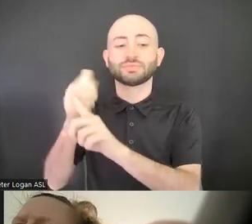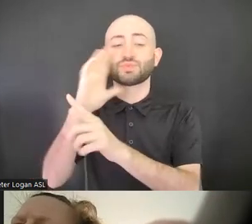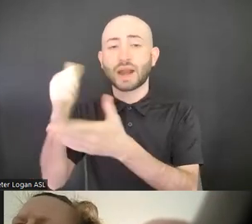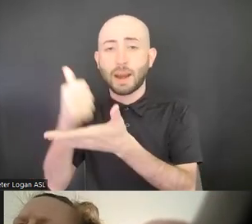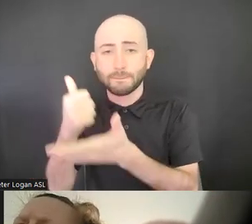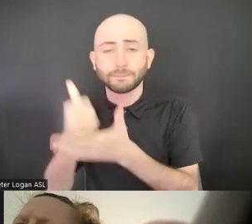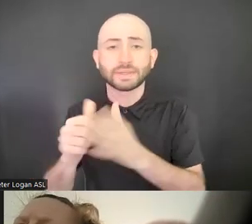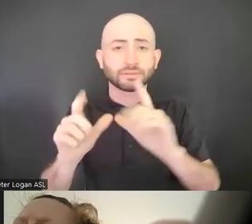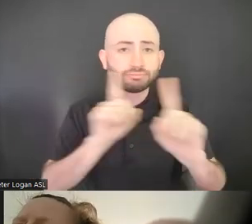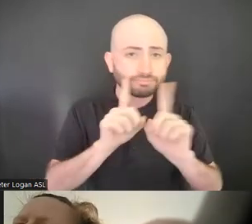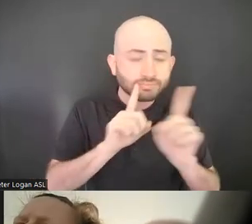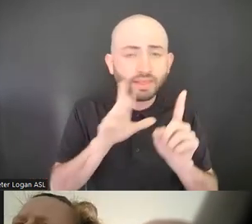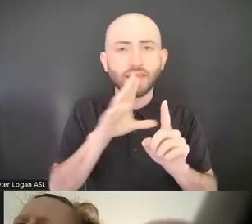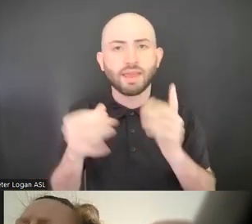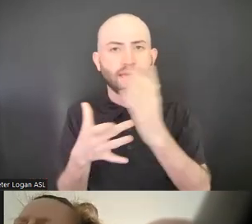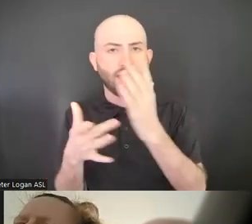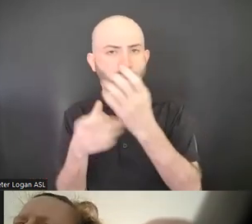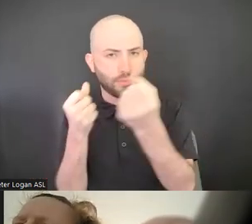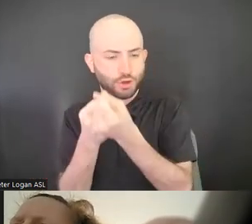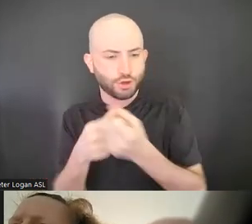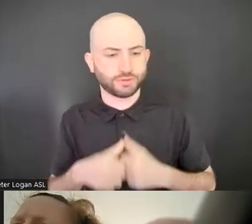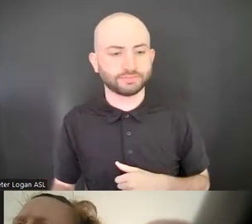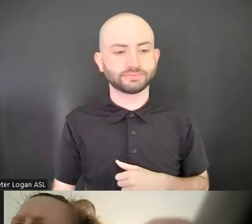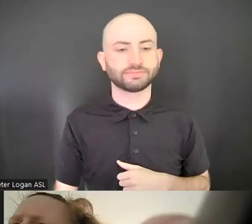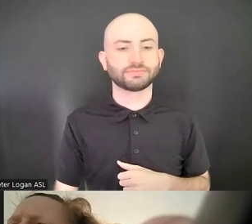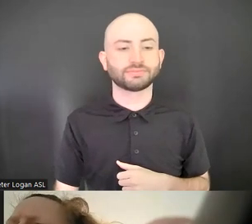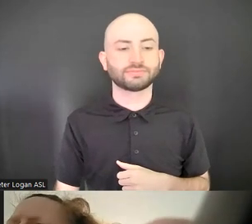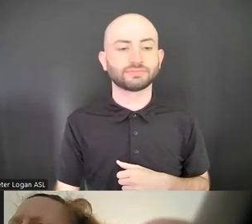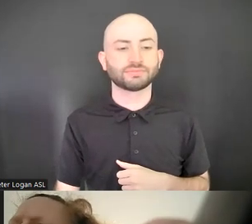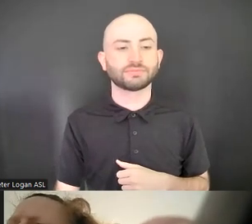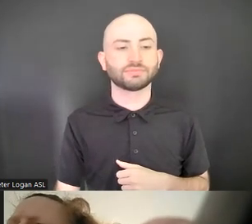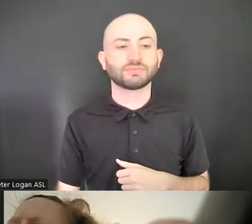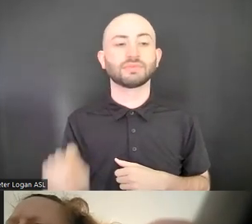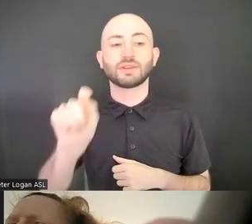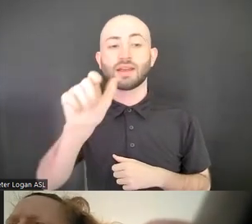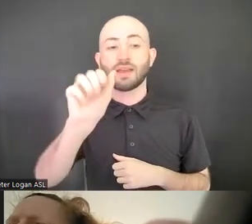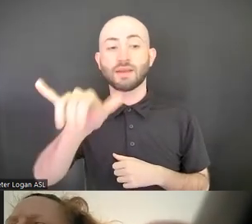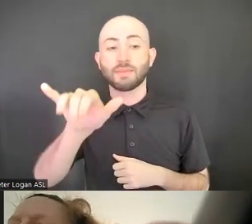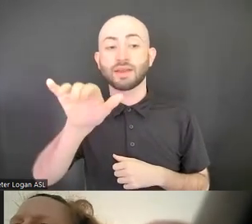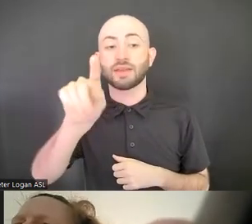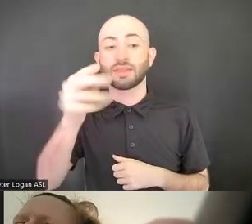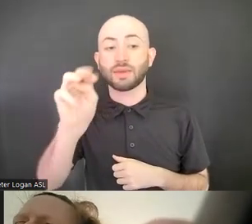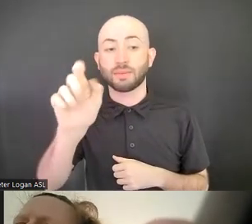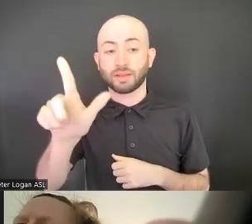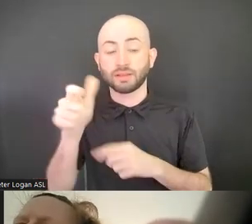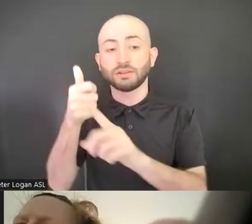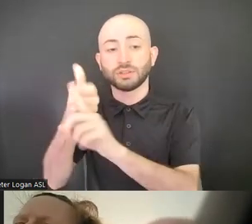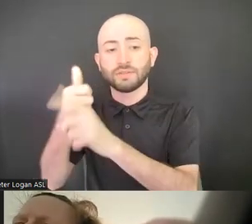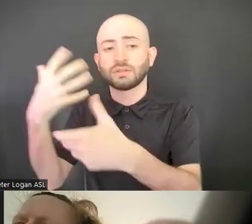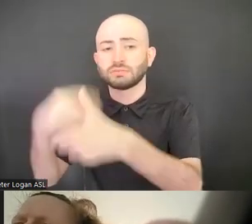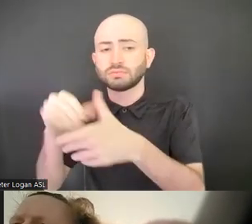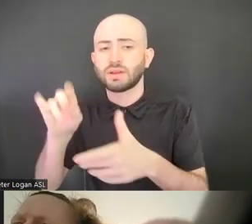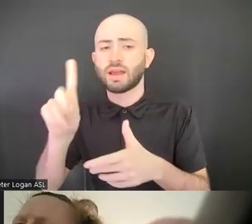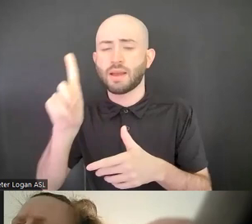technical assistance tammy femmel is part of indiana disability justice leadership and ceo at accessibility